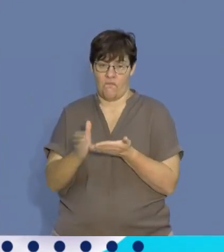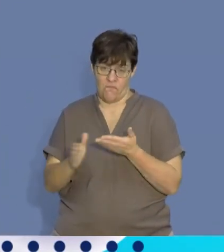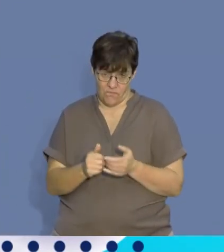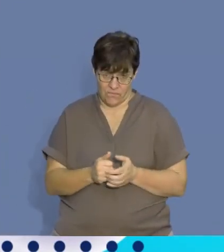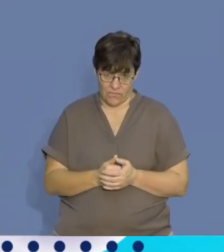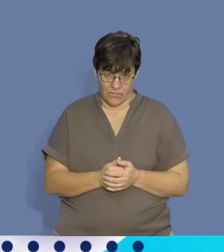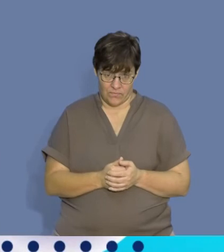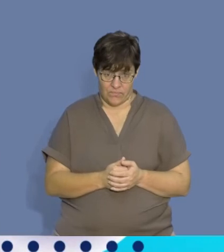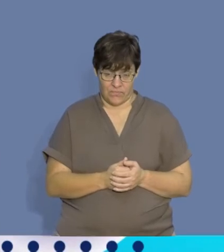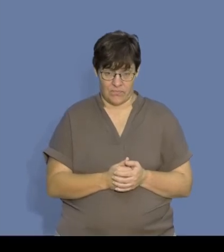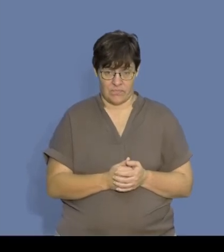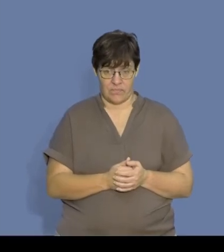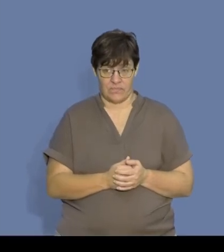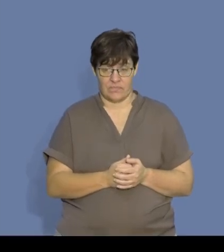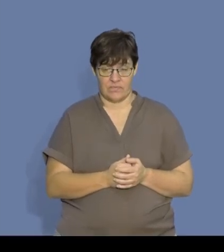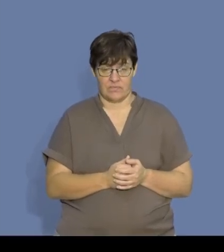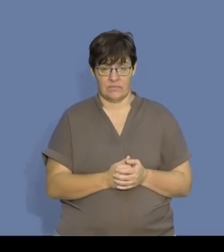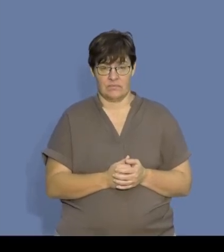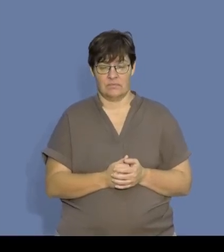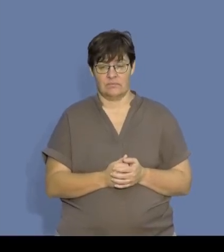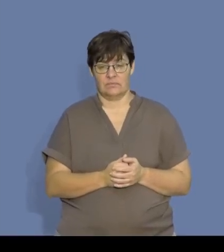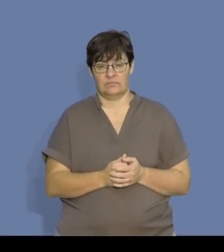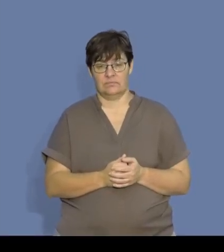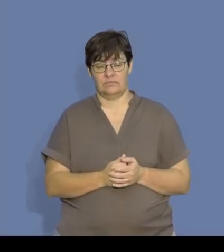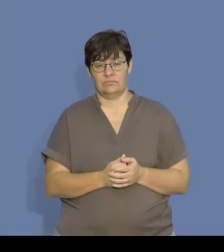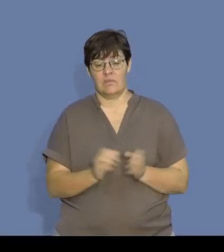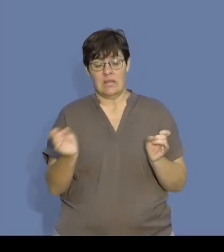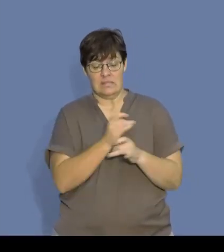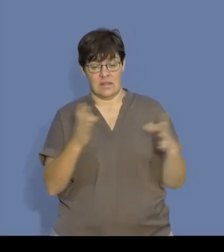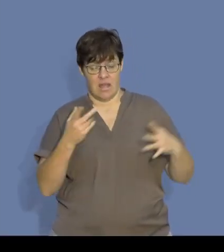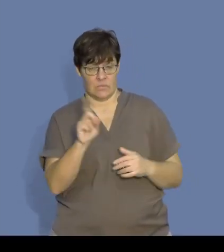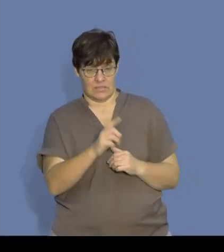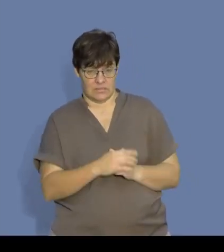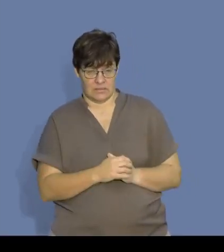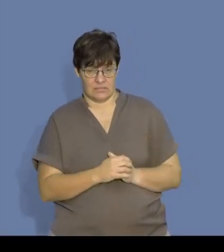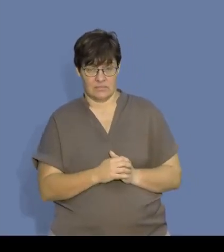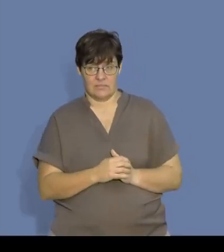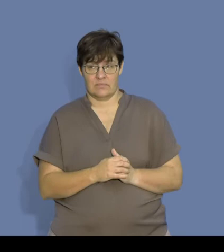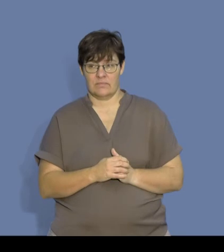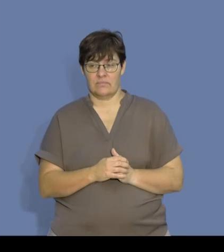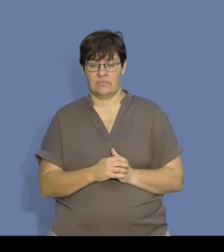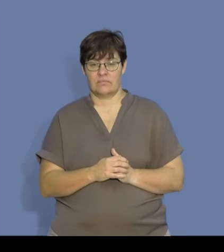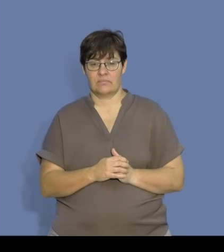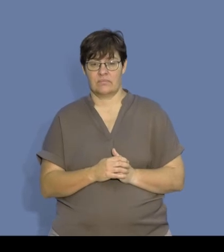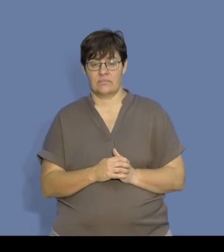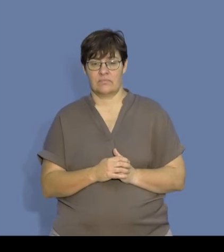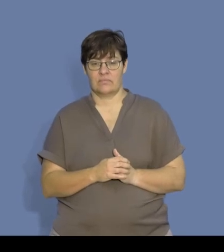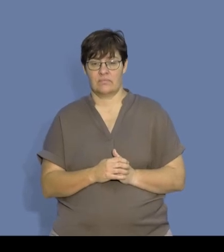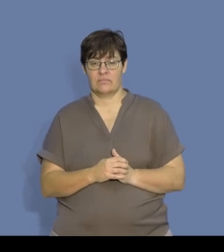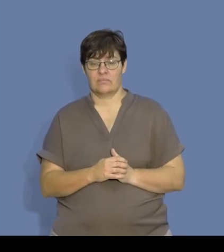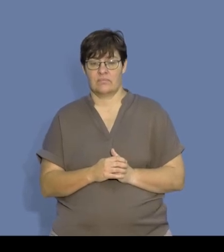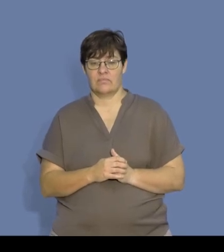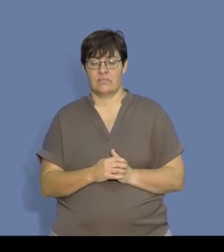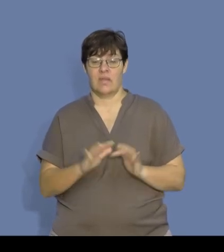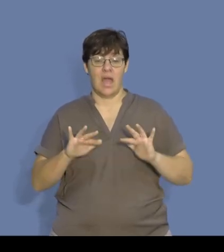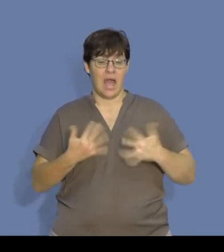emitted. So, what we're going to start with is, how